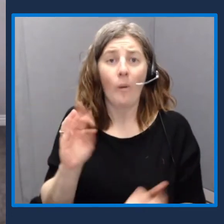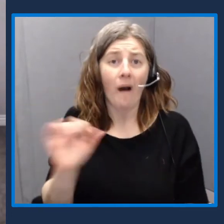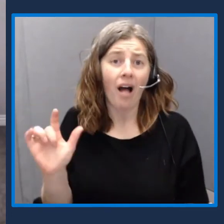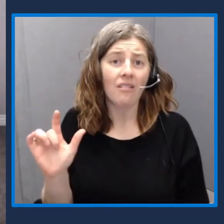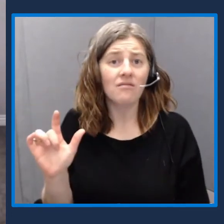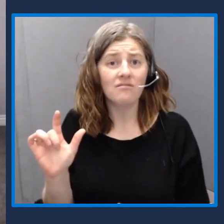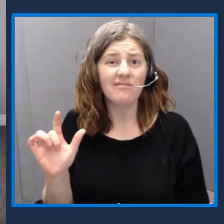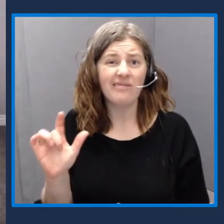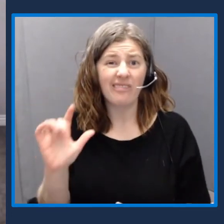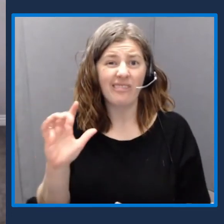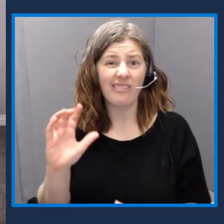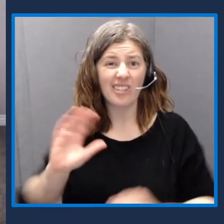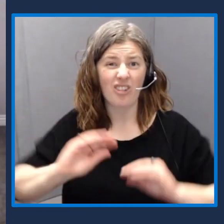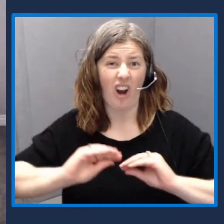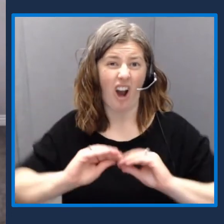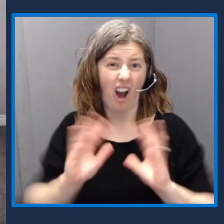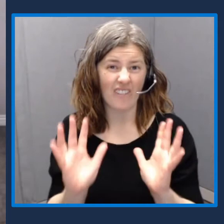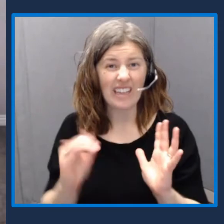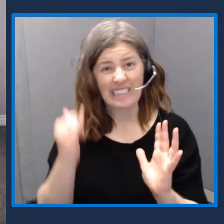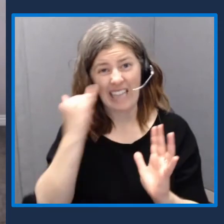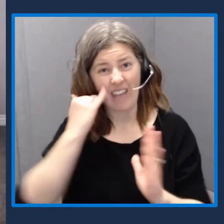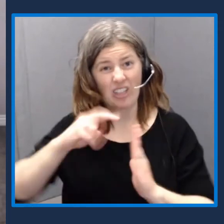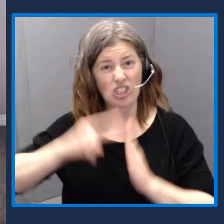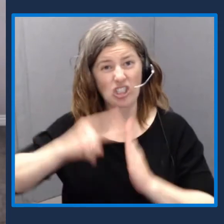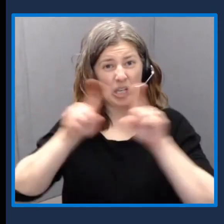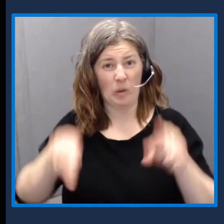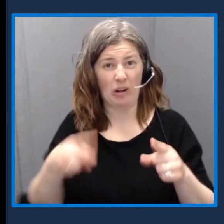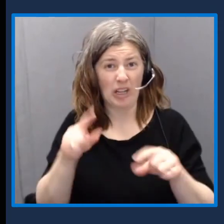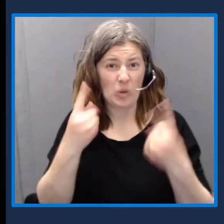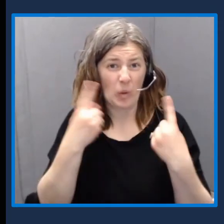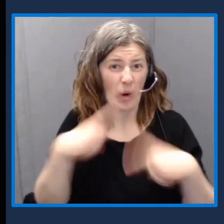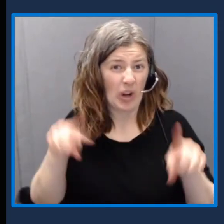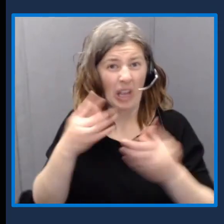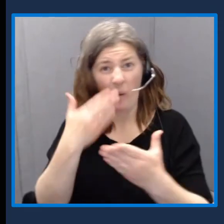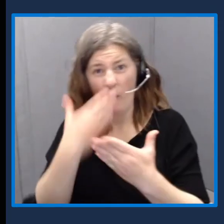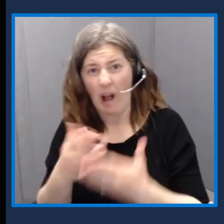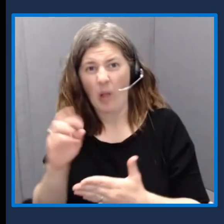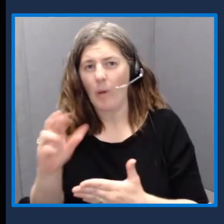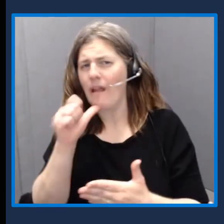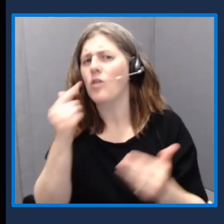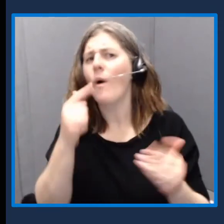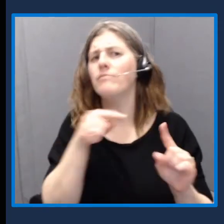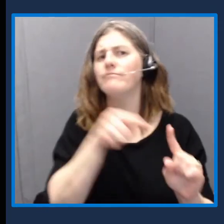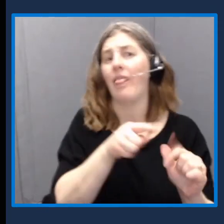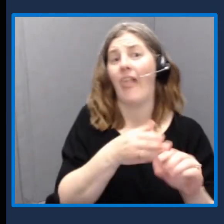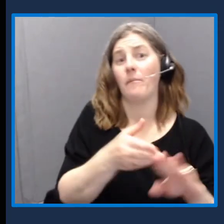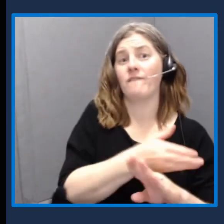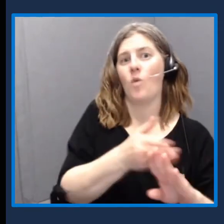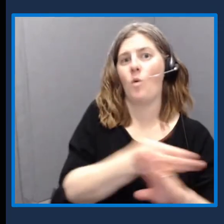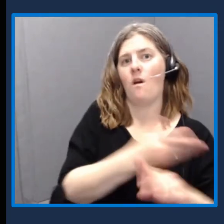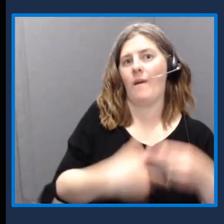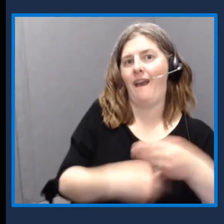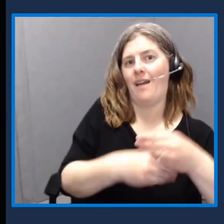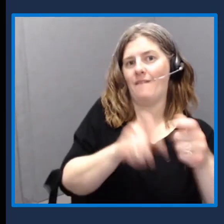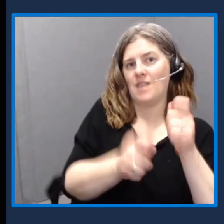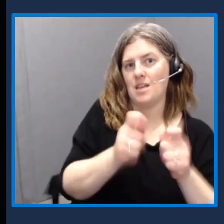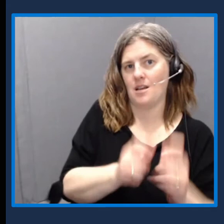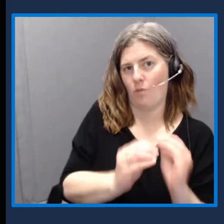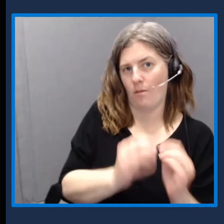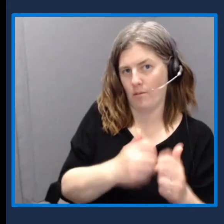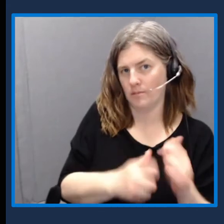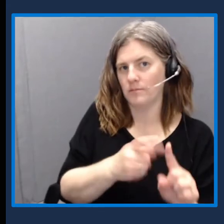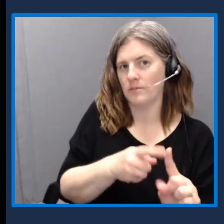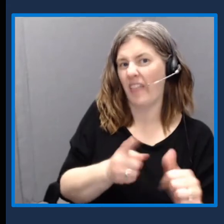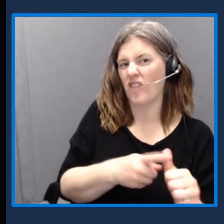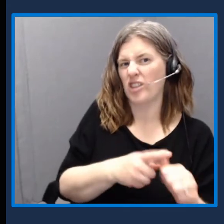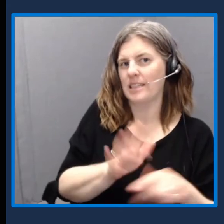fairly obvious when a screen reader is working well with your site or not. So if we can go ahead and tee up the before example, go ahead with